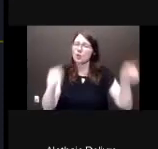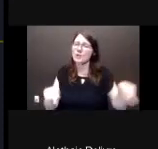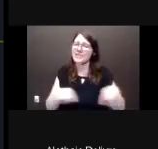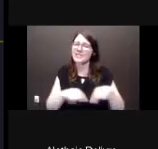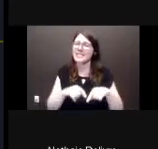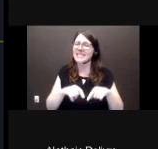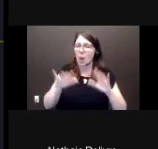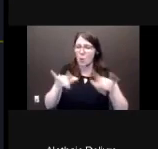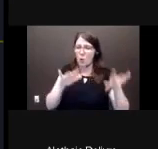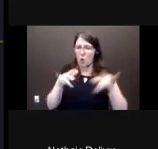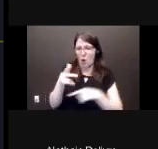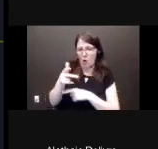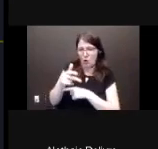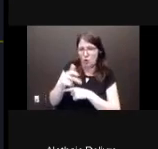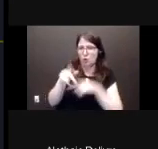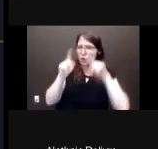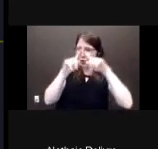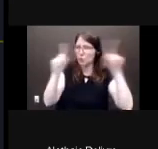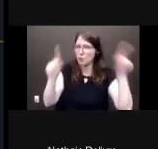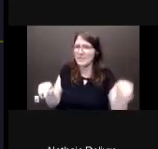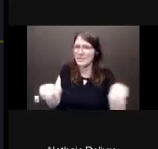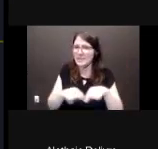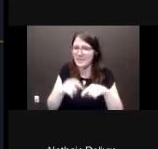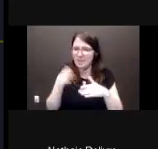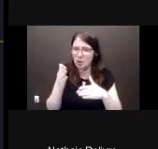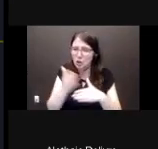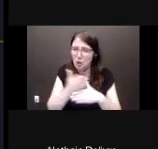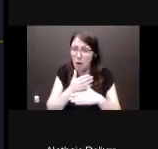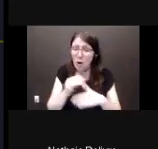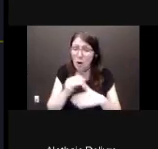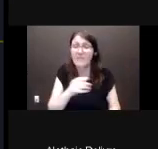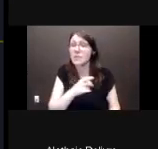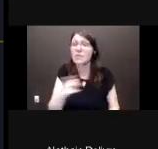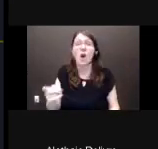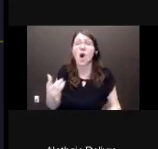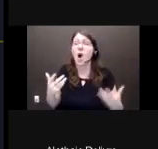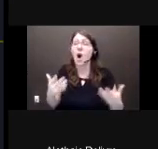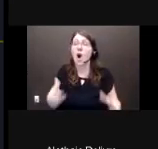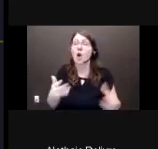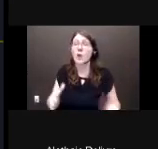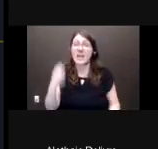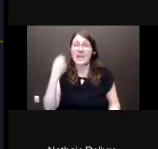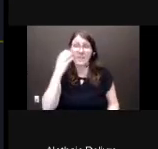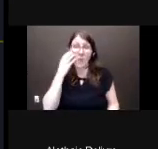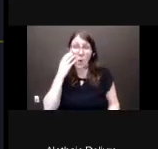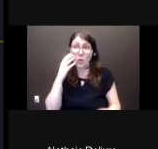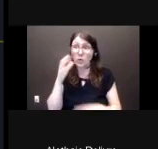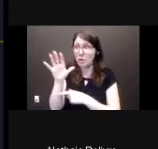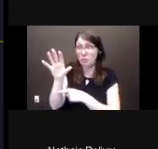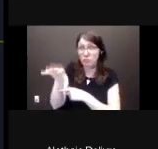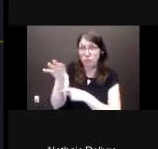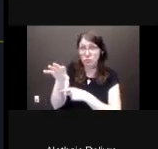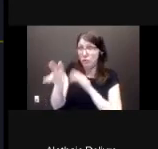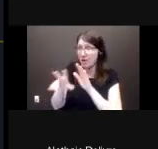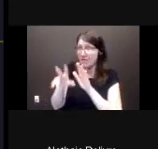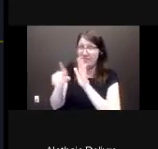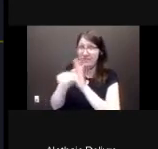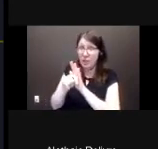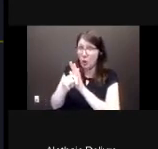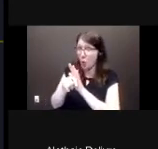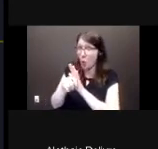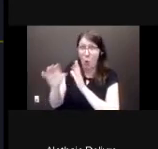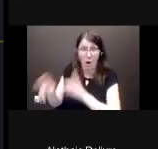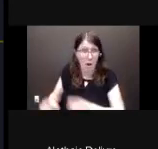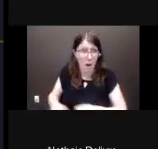use. But if you already have a video that you already recorded on your phone and you want to add it and edit it, you can always simply just click